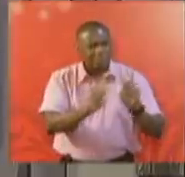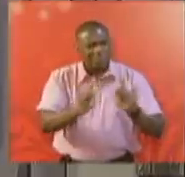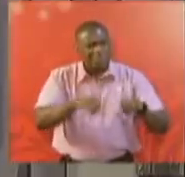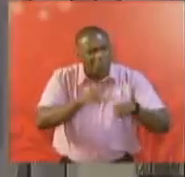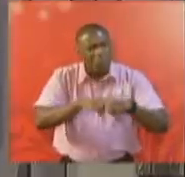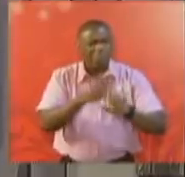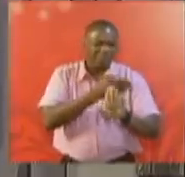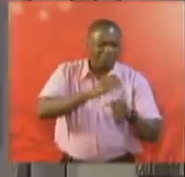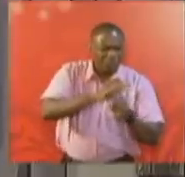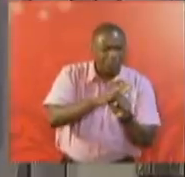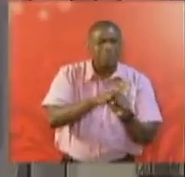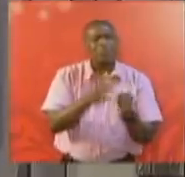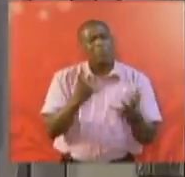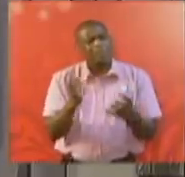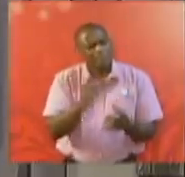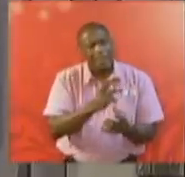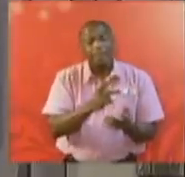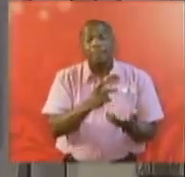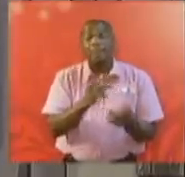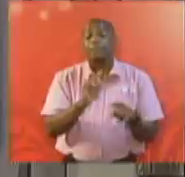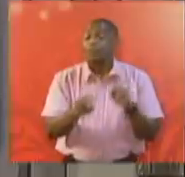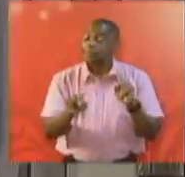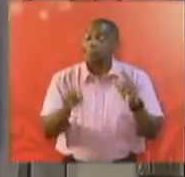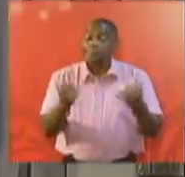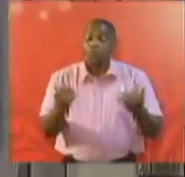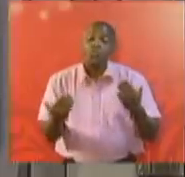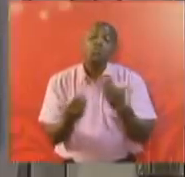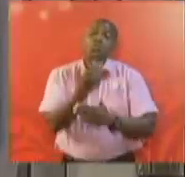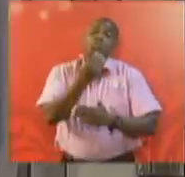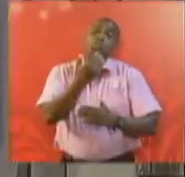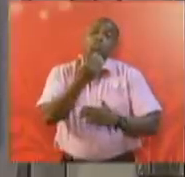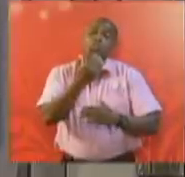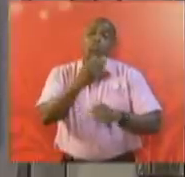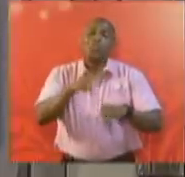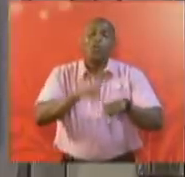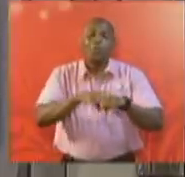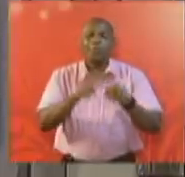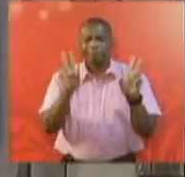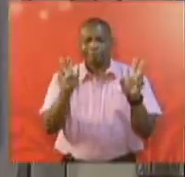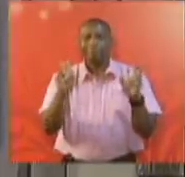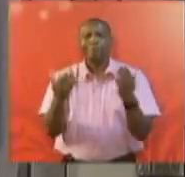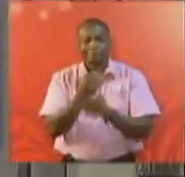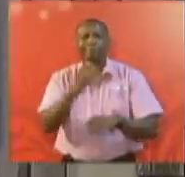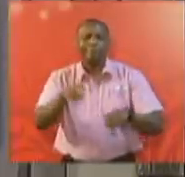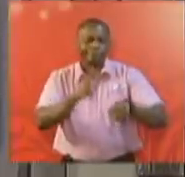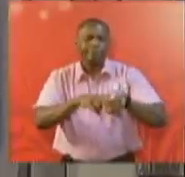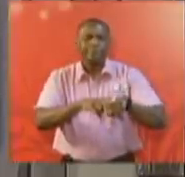keep talking about the new normal, it is just not possible at this time. So the messaging remains the